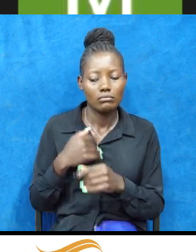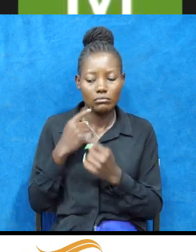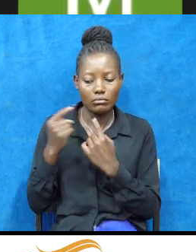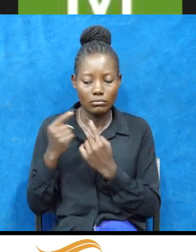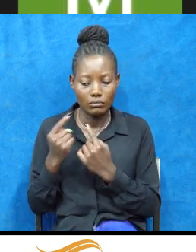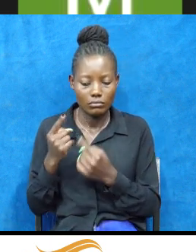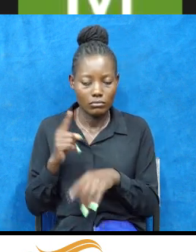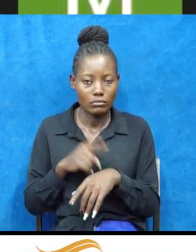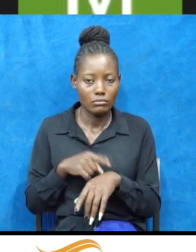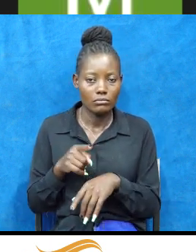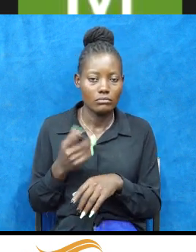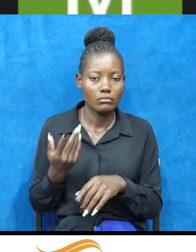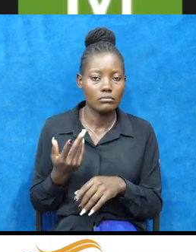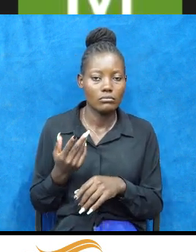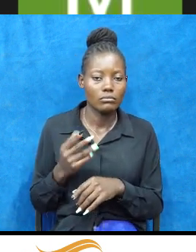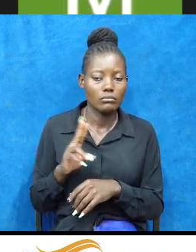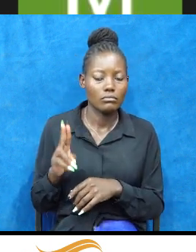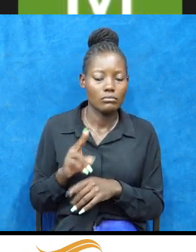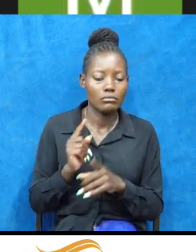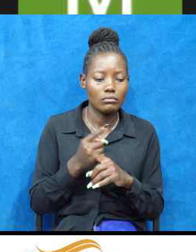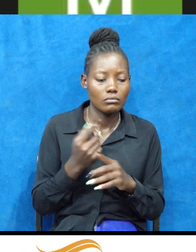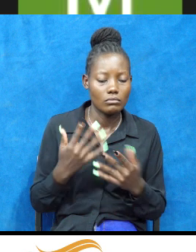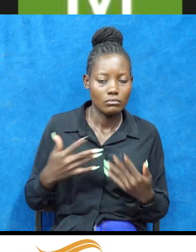you're utilizing the plyos.